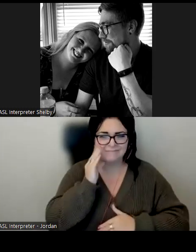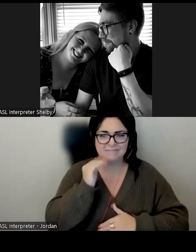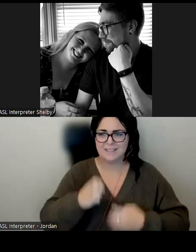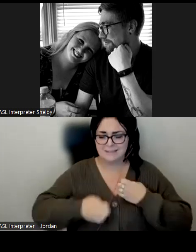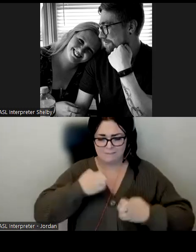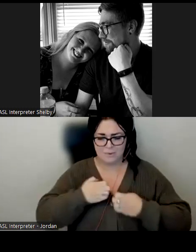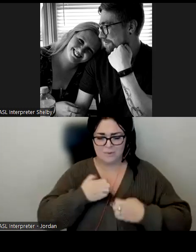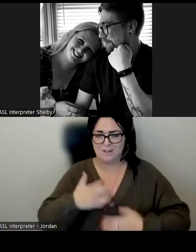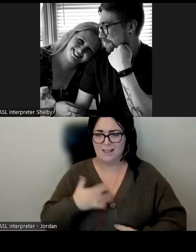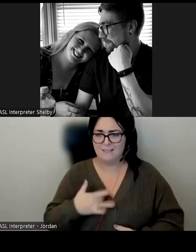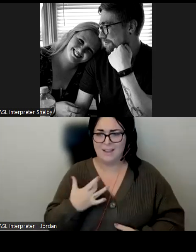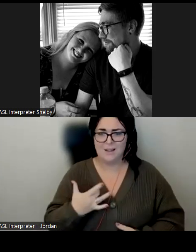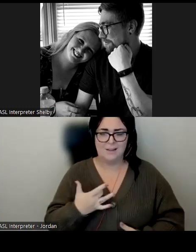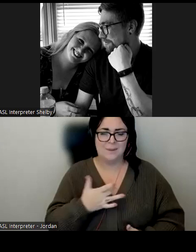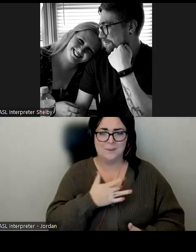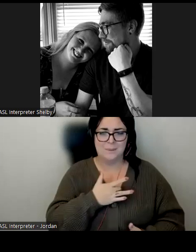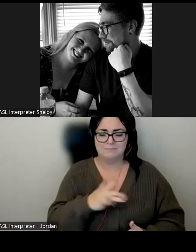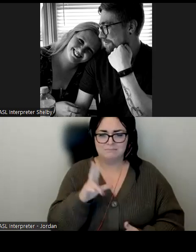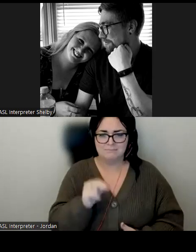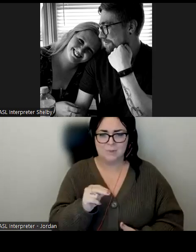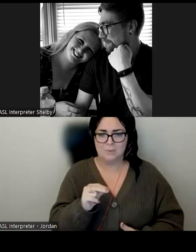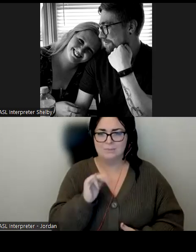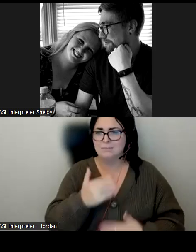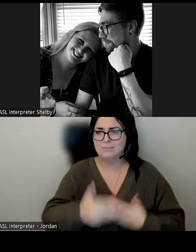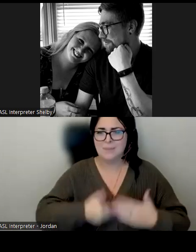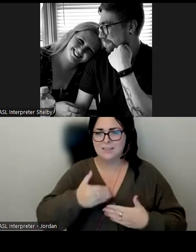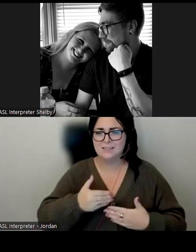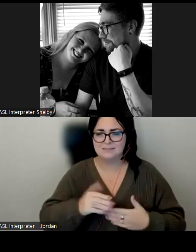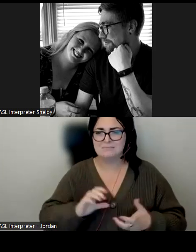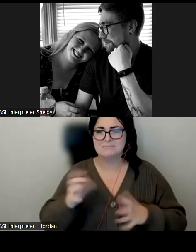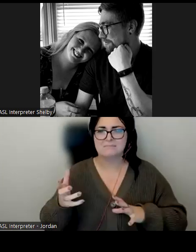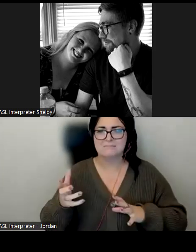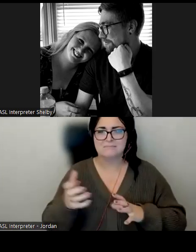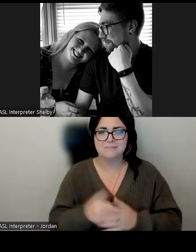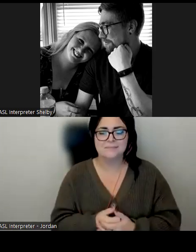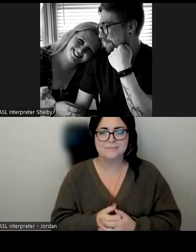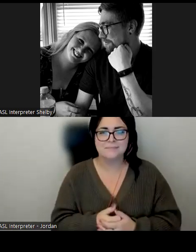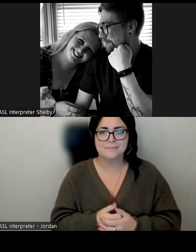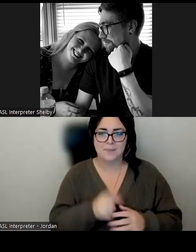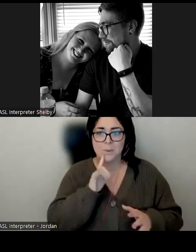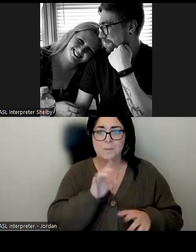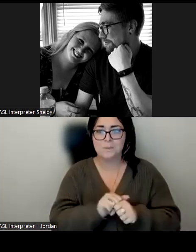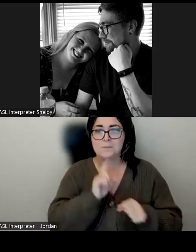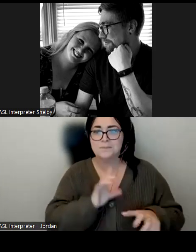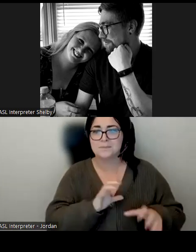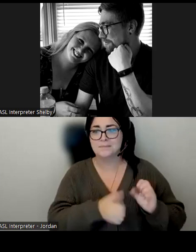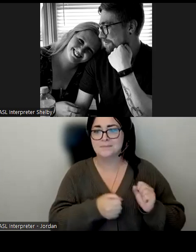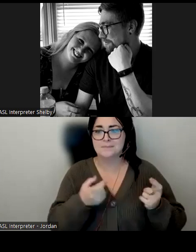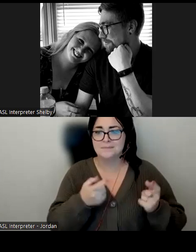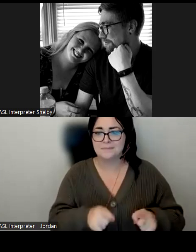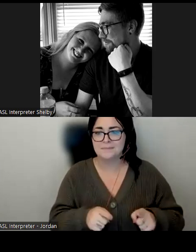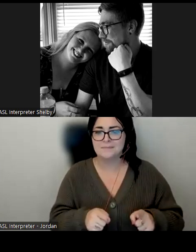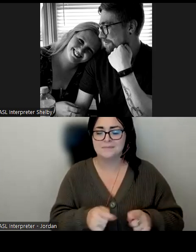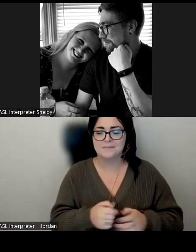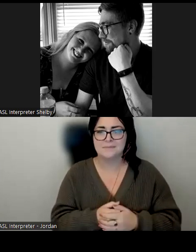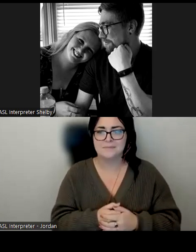feel. It's not a comfortable process to go through. When we are grieving, we have experienced